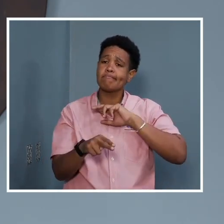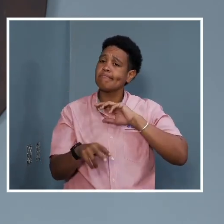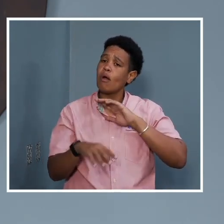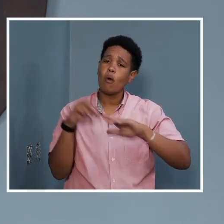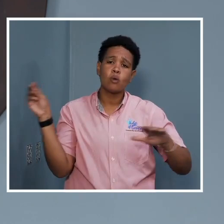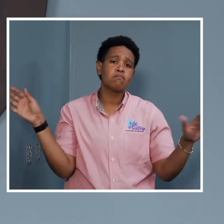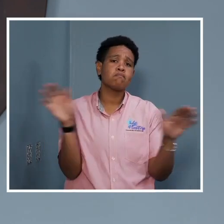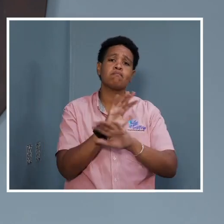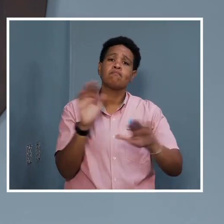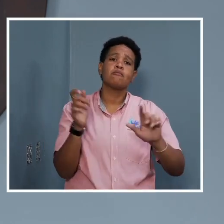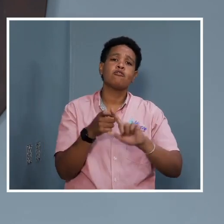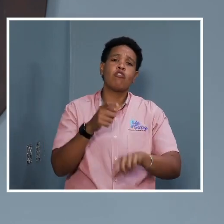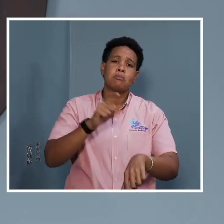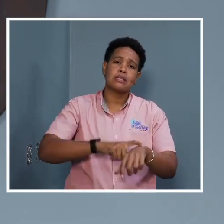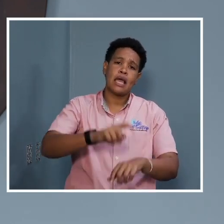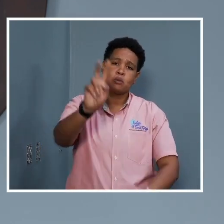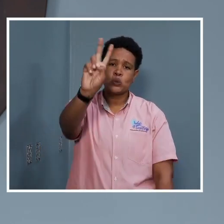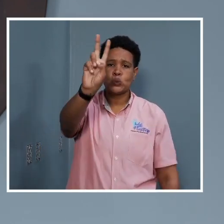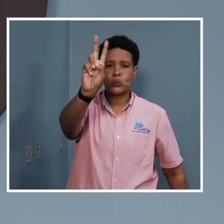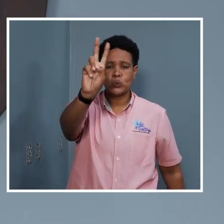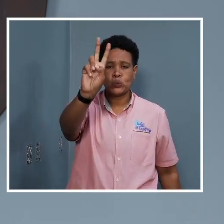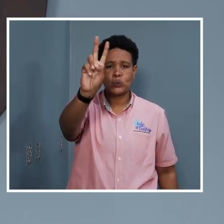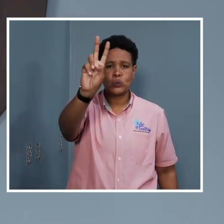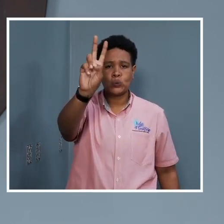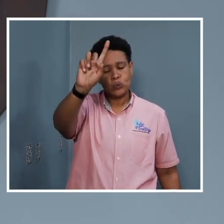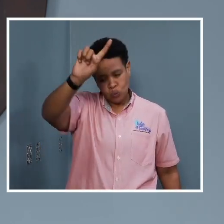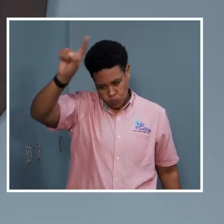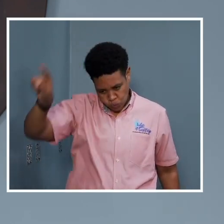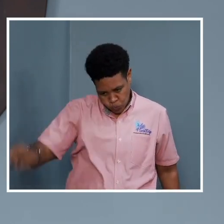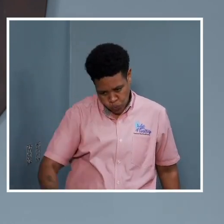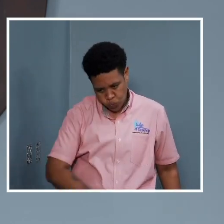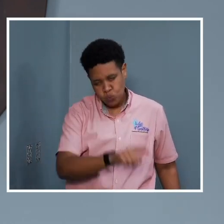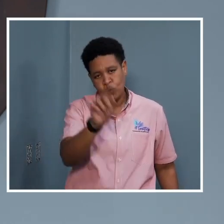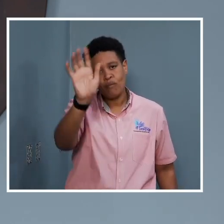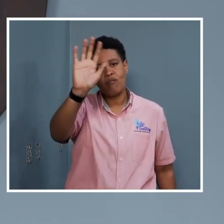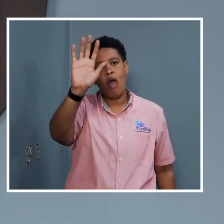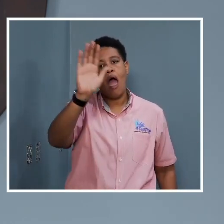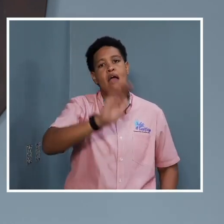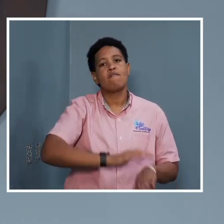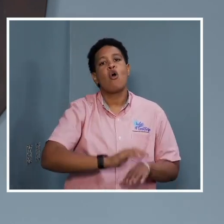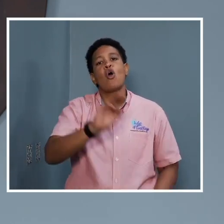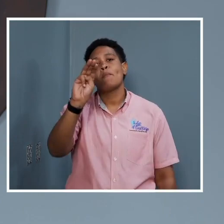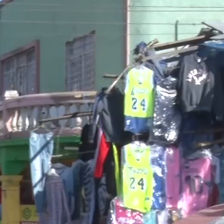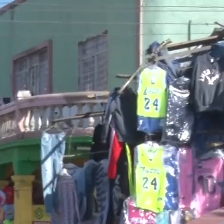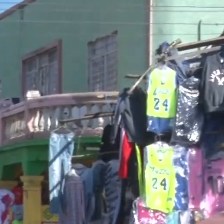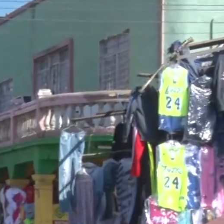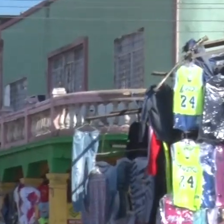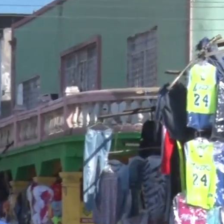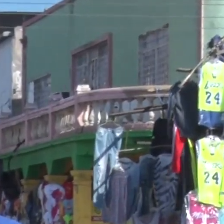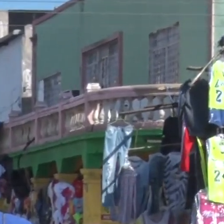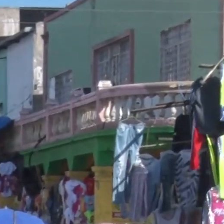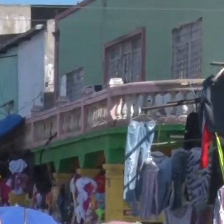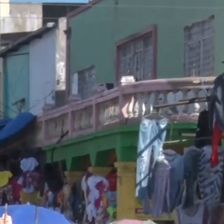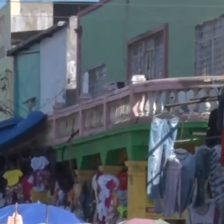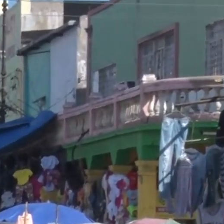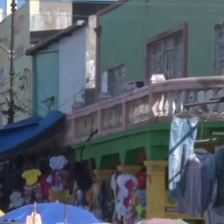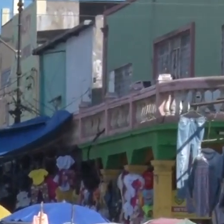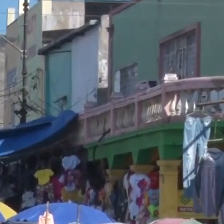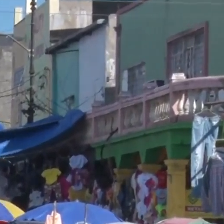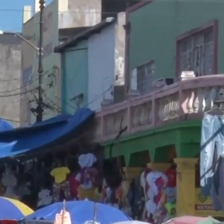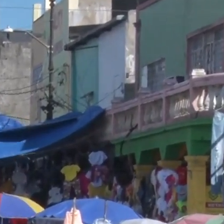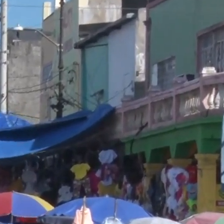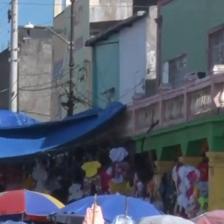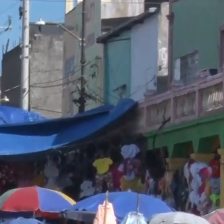will be from 2 p.m. to 5 a.m. on Monday morning. The Prime Minister says